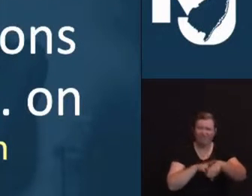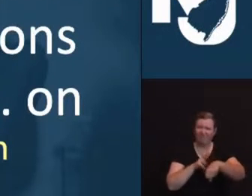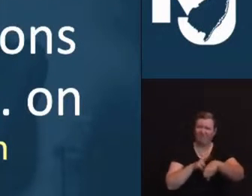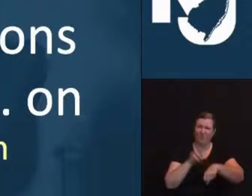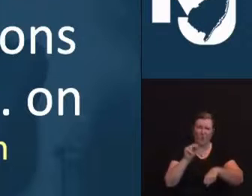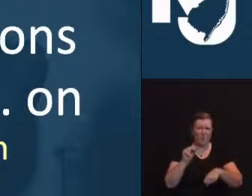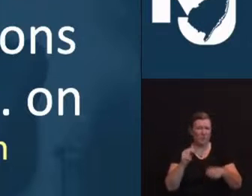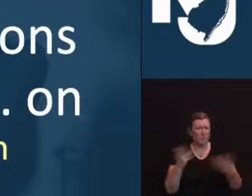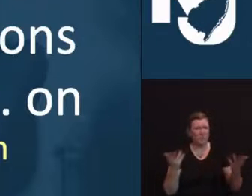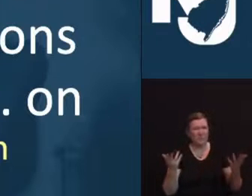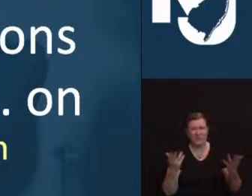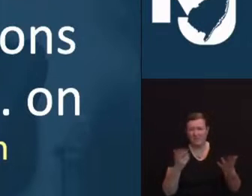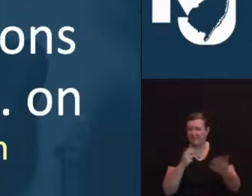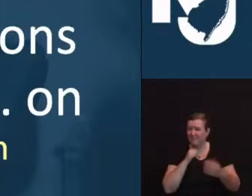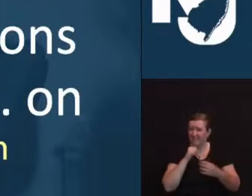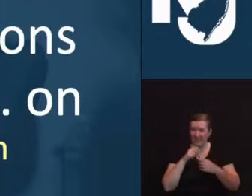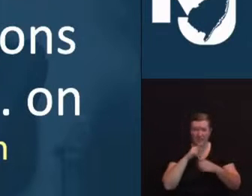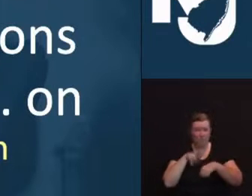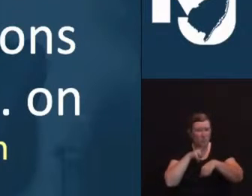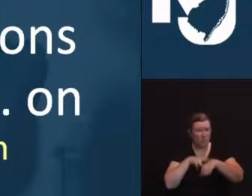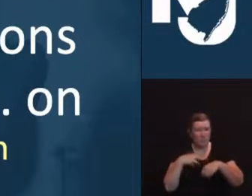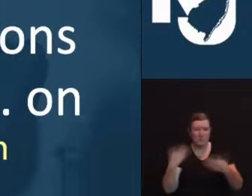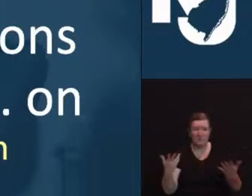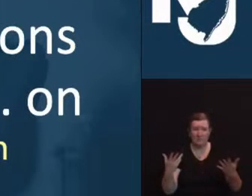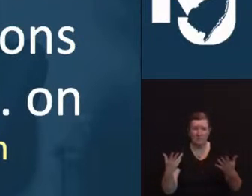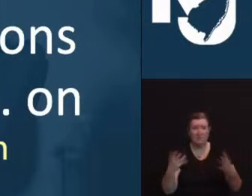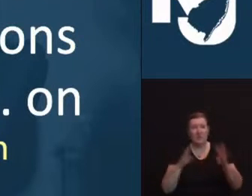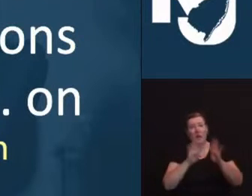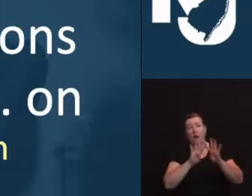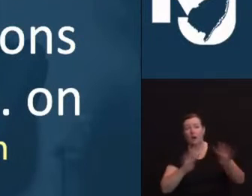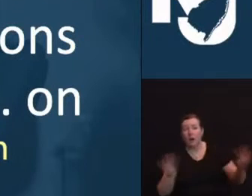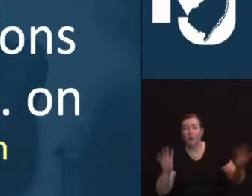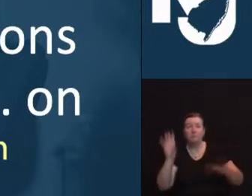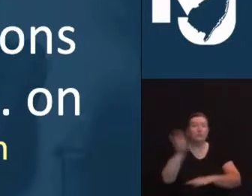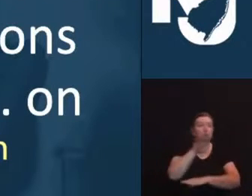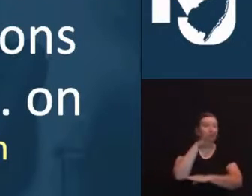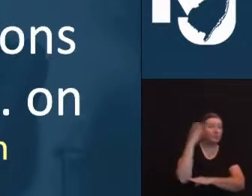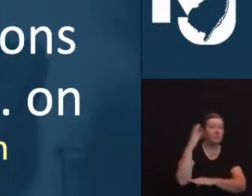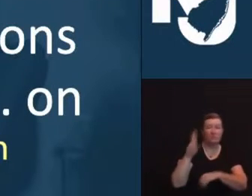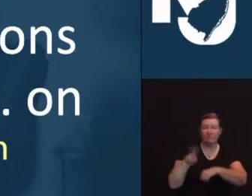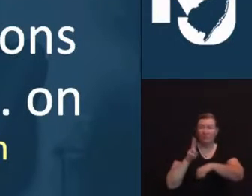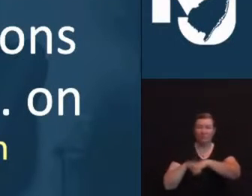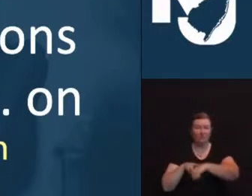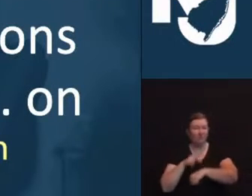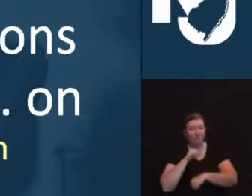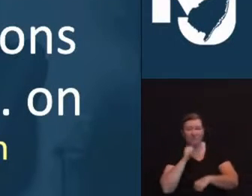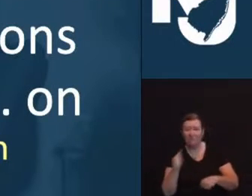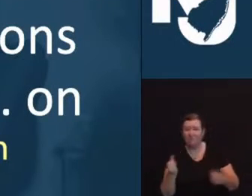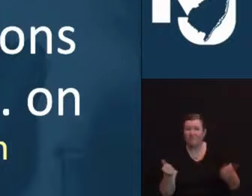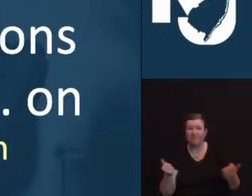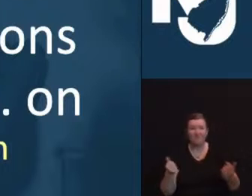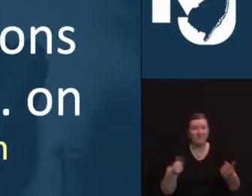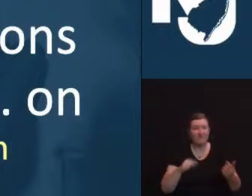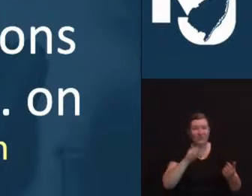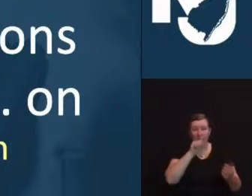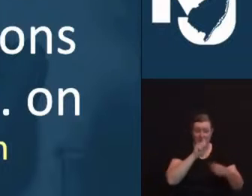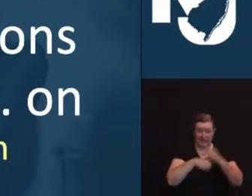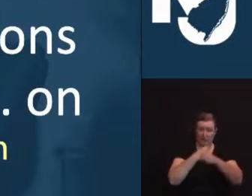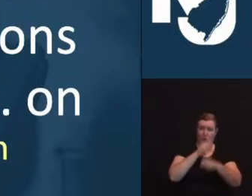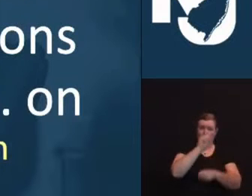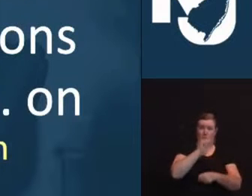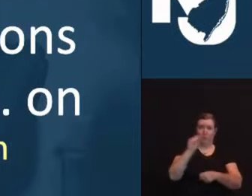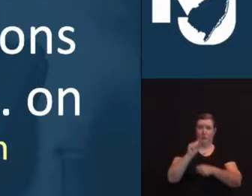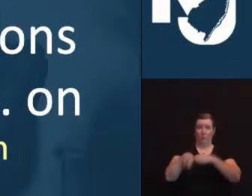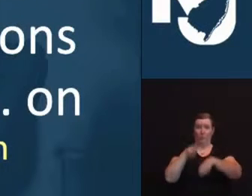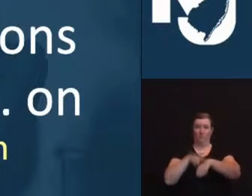normal Hanukkah or Christmas. And 2020 won't be normal, period. We're urging everybody to keep their Thanksgiving